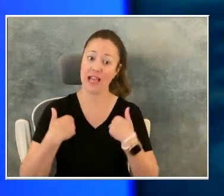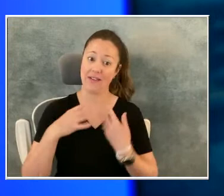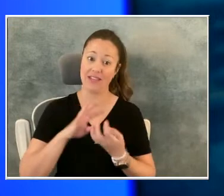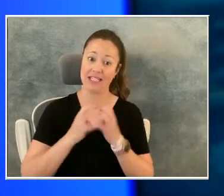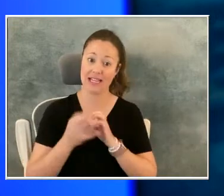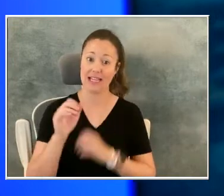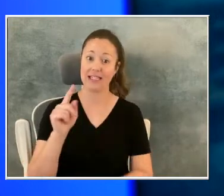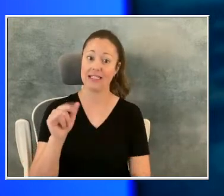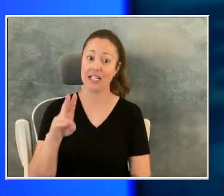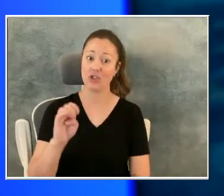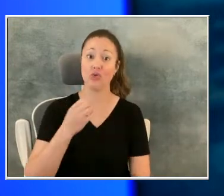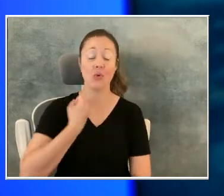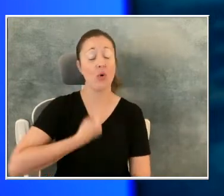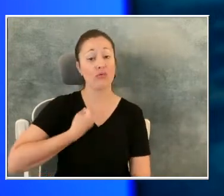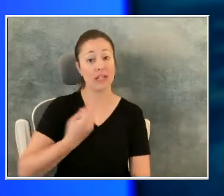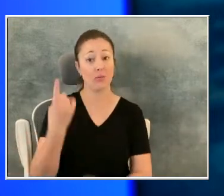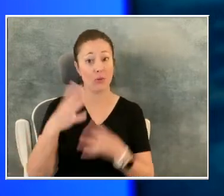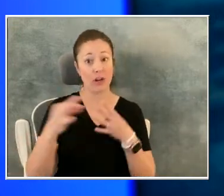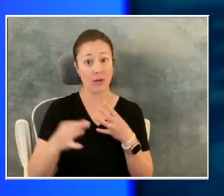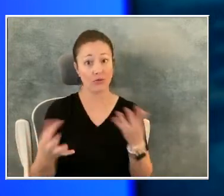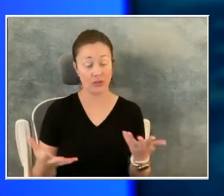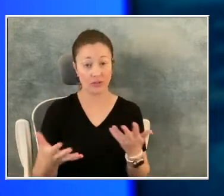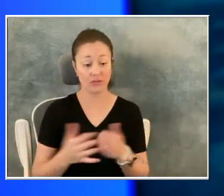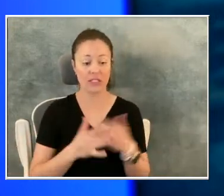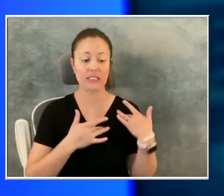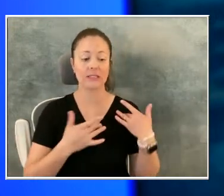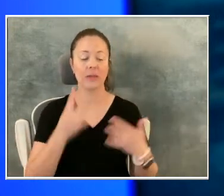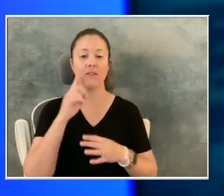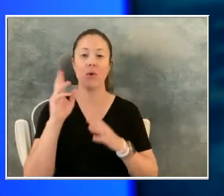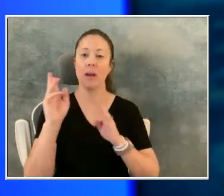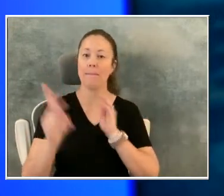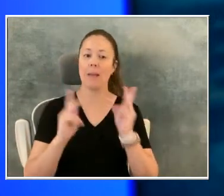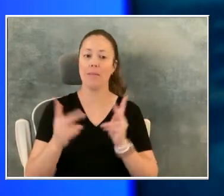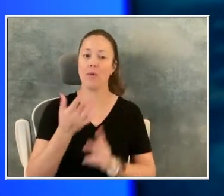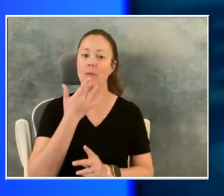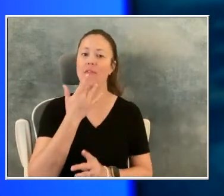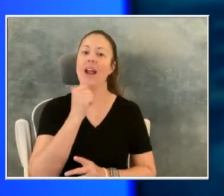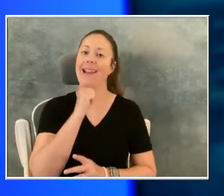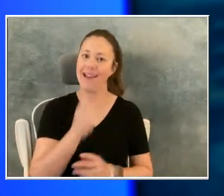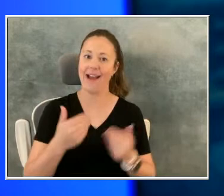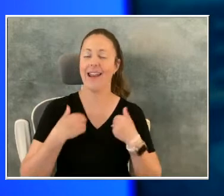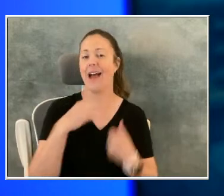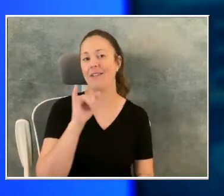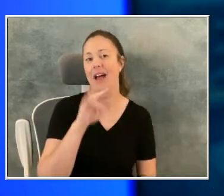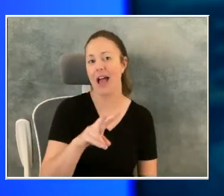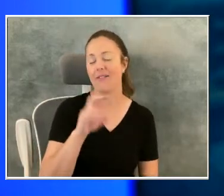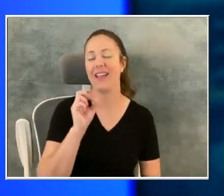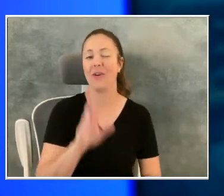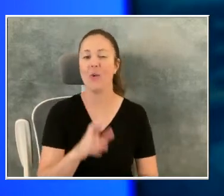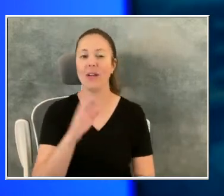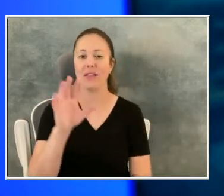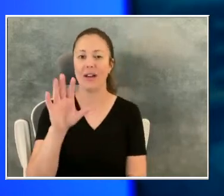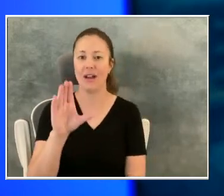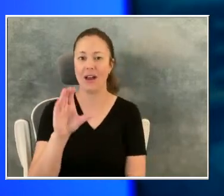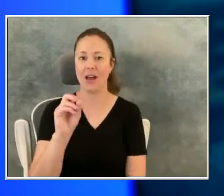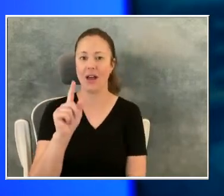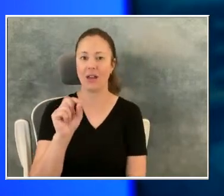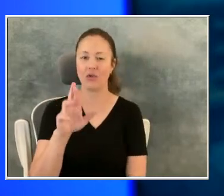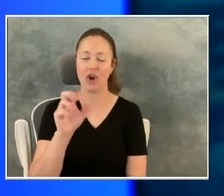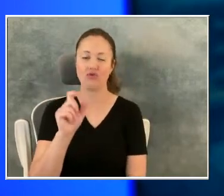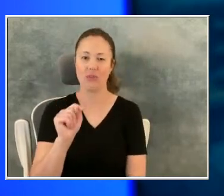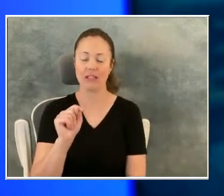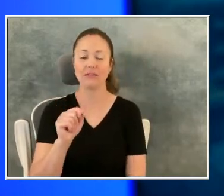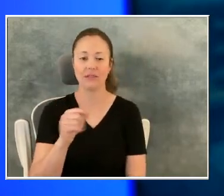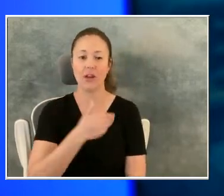one option, and it's typically for patients who prefer not to have an IV or contrast administered. Breast ultrasound does not find as